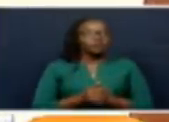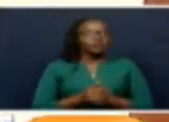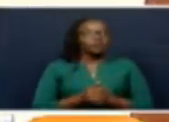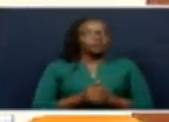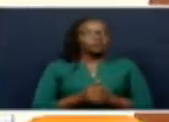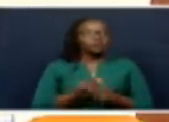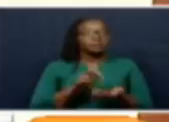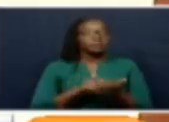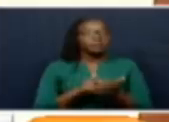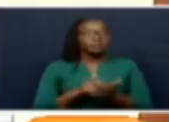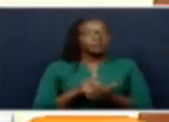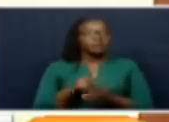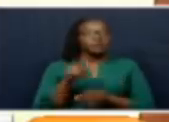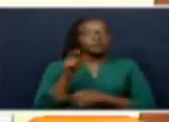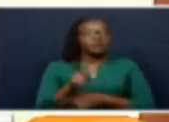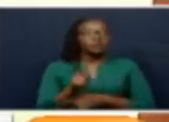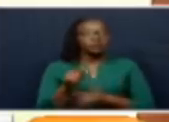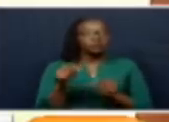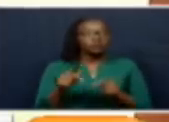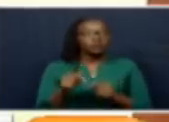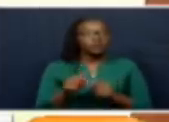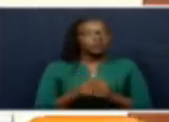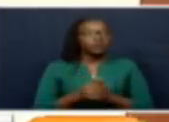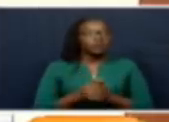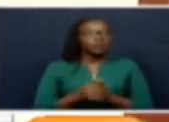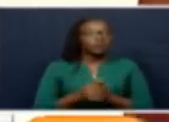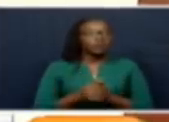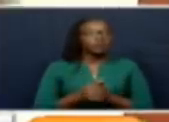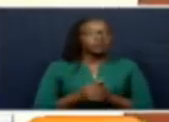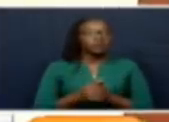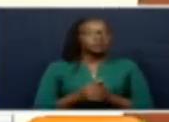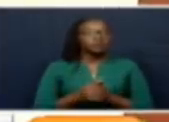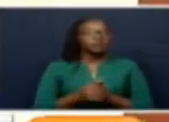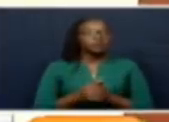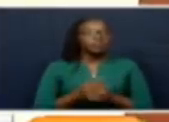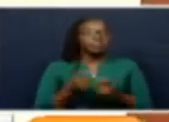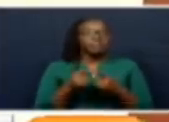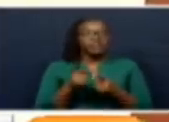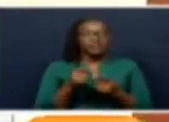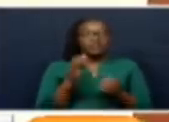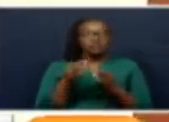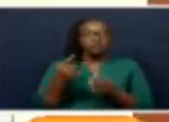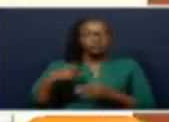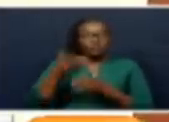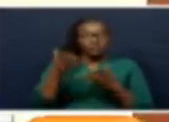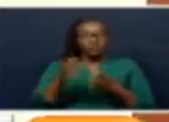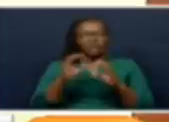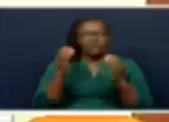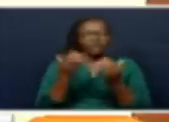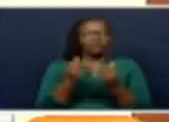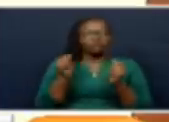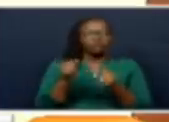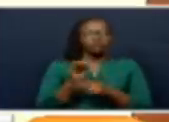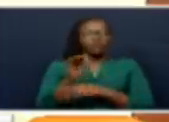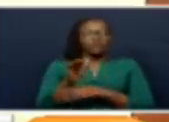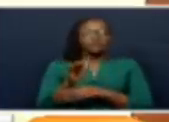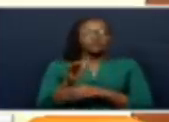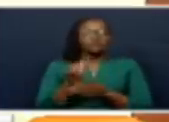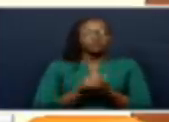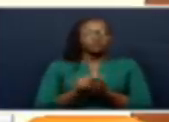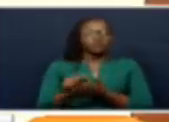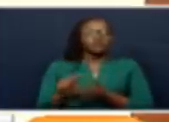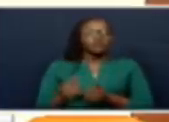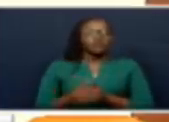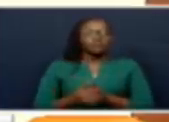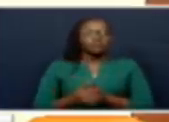And everybody knew it was Dr. Robert Ouko. Even when they are in a faction, he would ask Dr. Robert Ouko to say something. And that